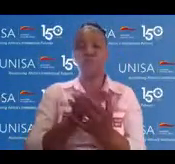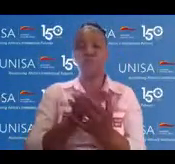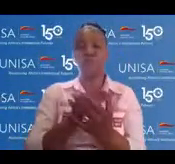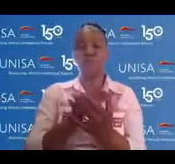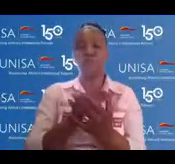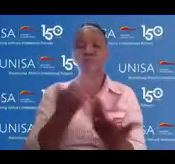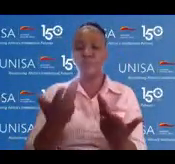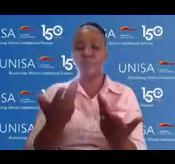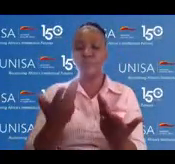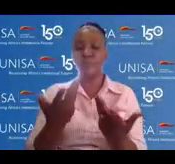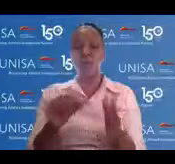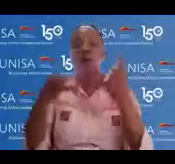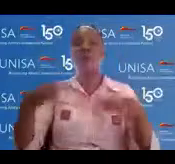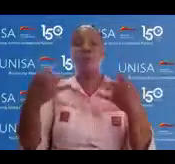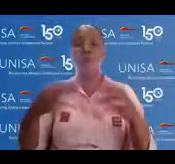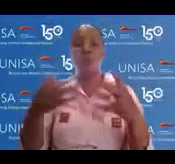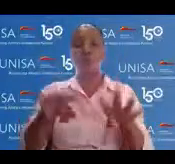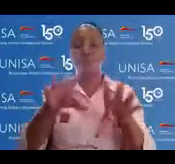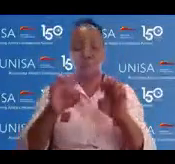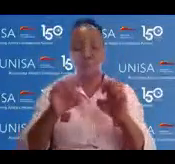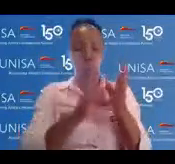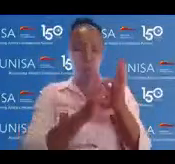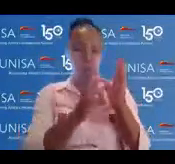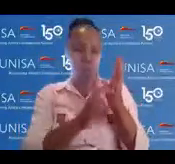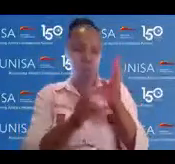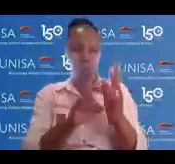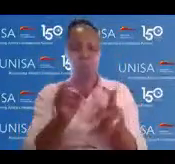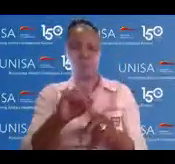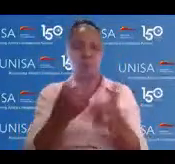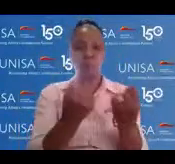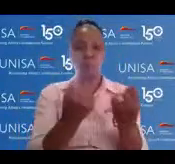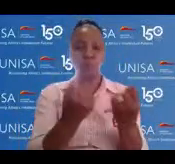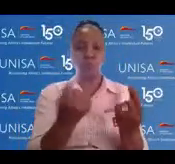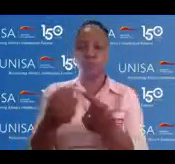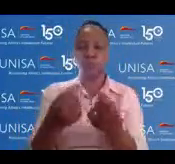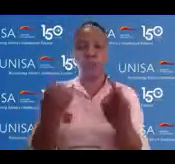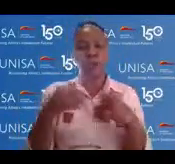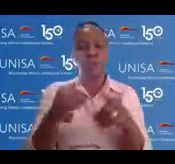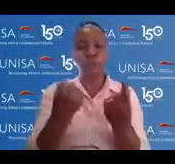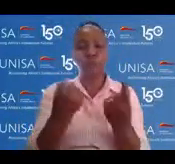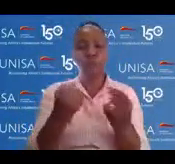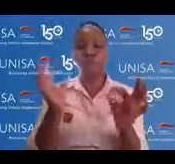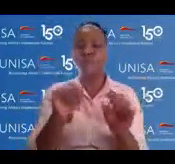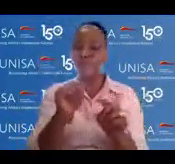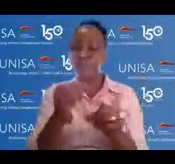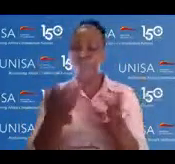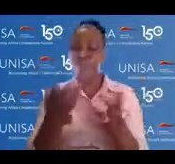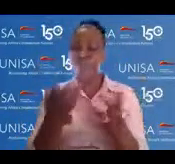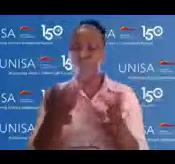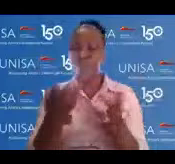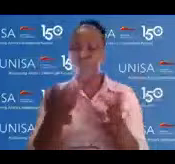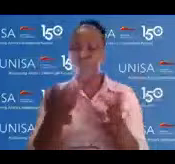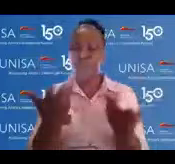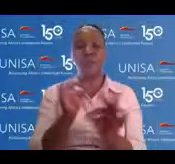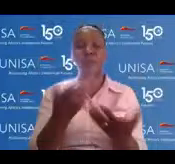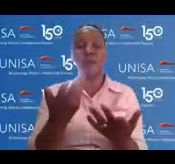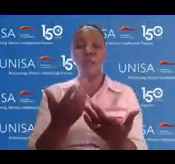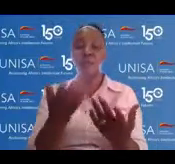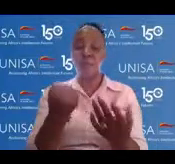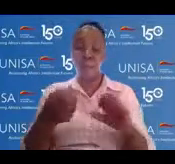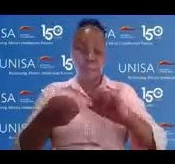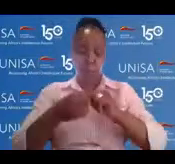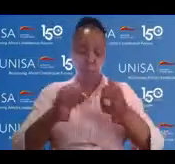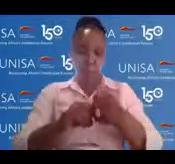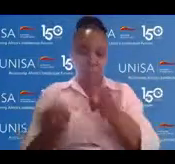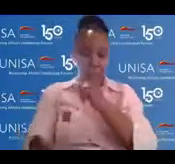importantly, the exam rules of what you do and what you're not allowed to do. And if you have a problem, for